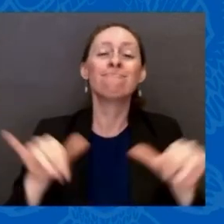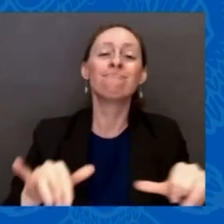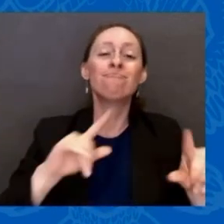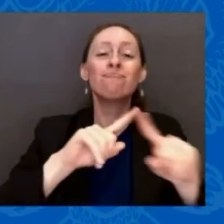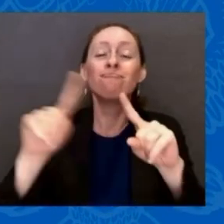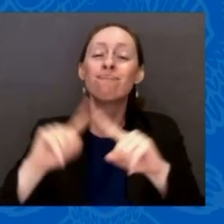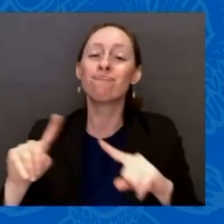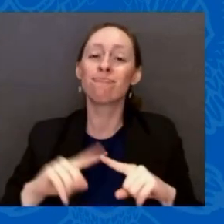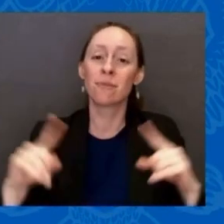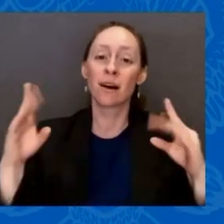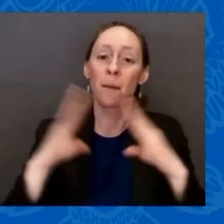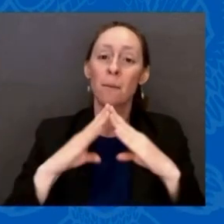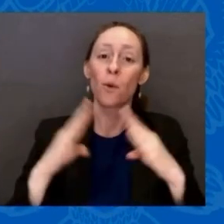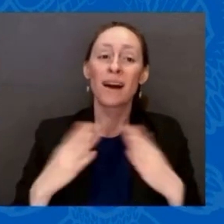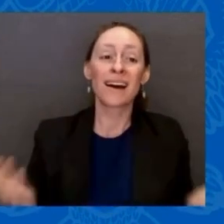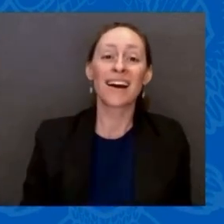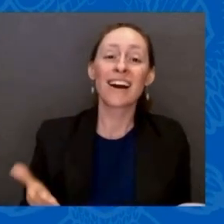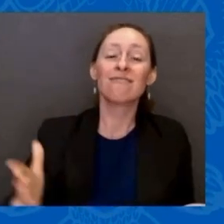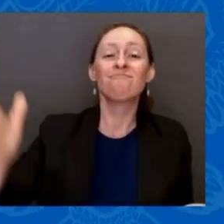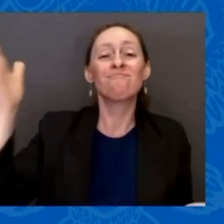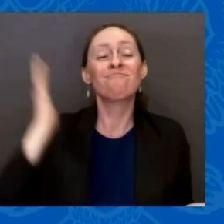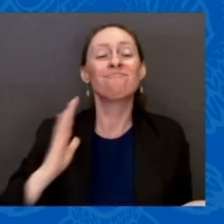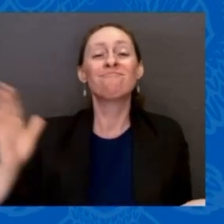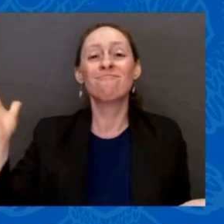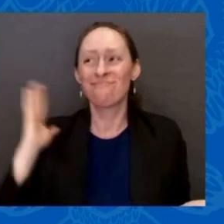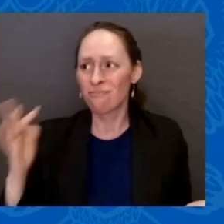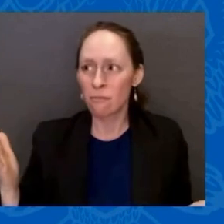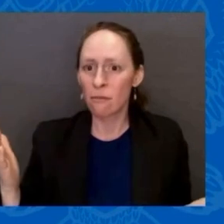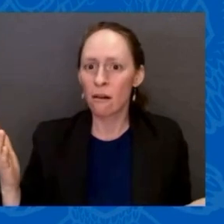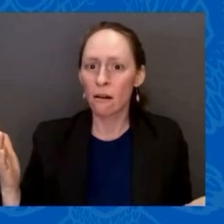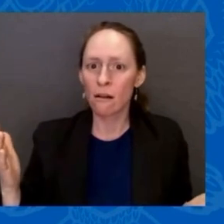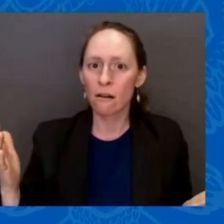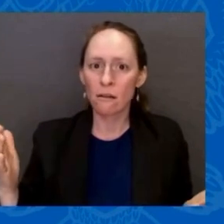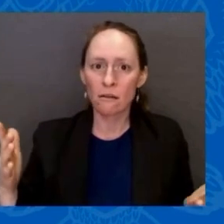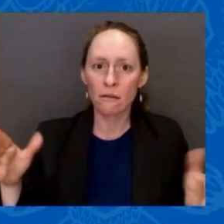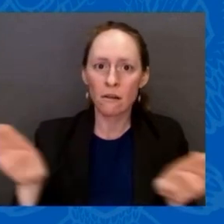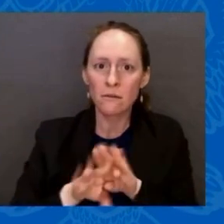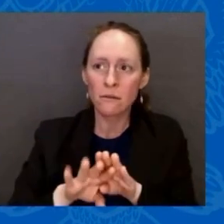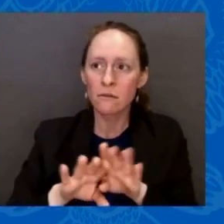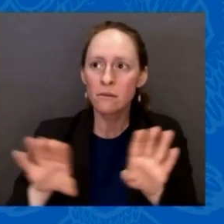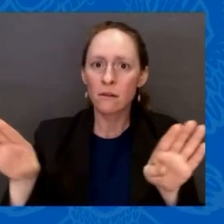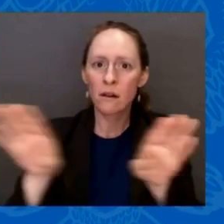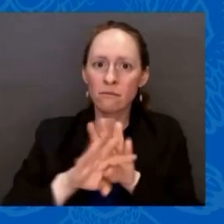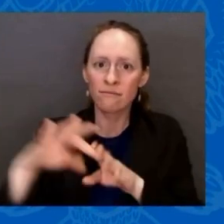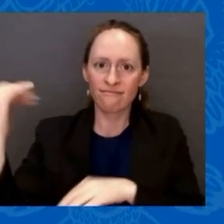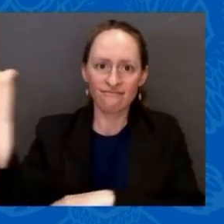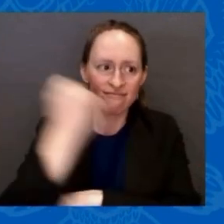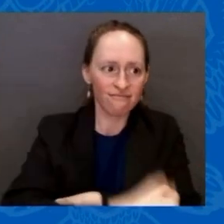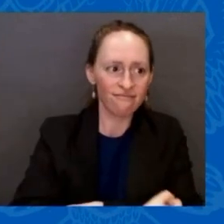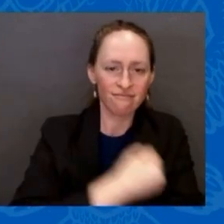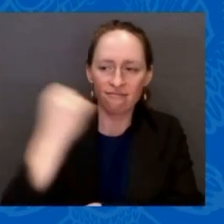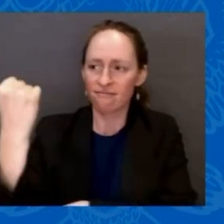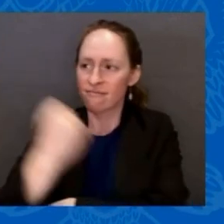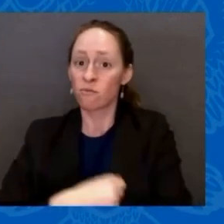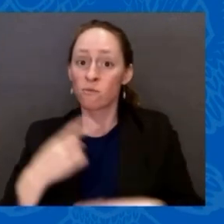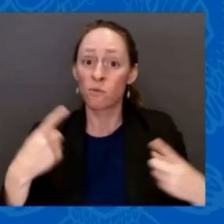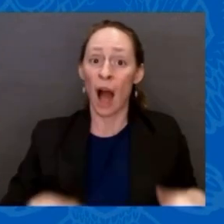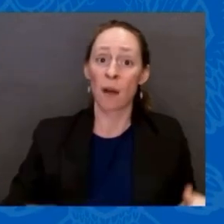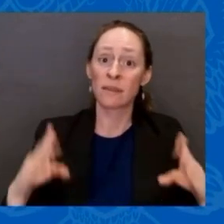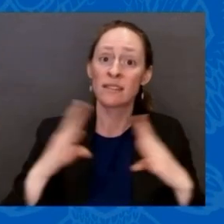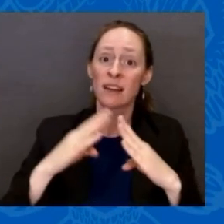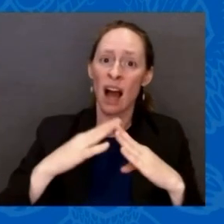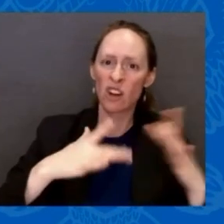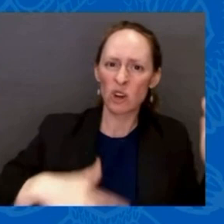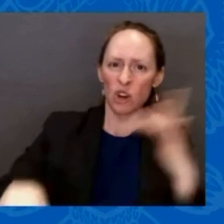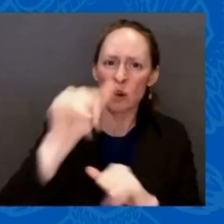mean, literally hollowed out. All over the country, parents have to say to their, many of you, all elected officials, heard